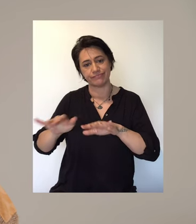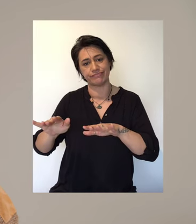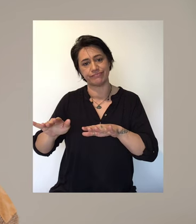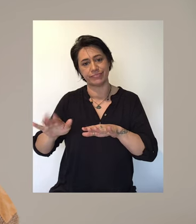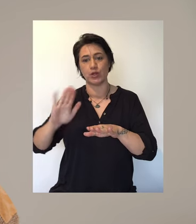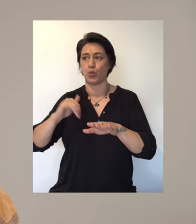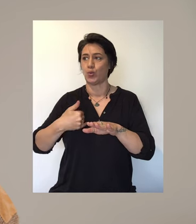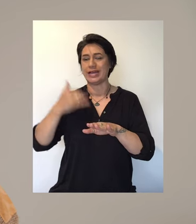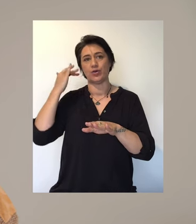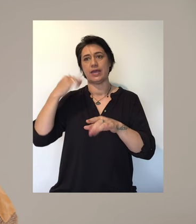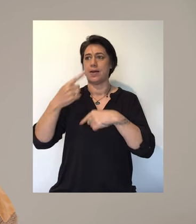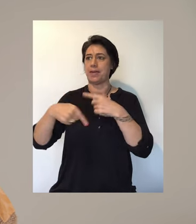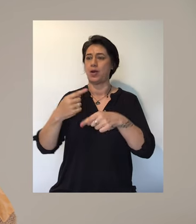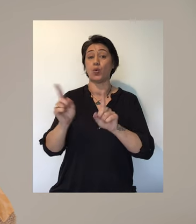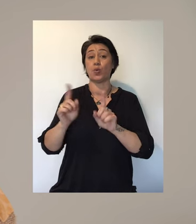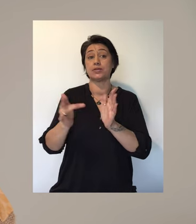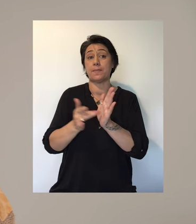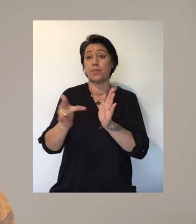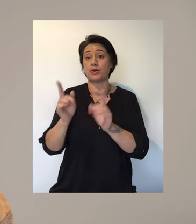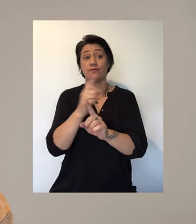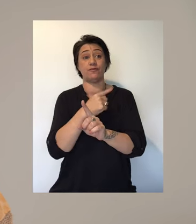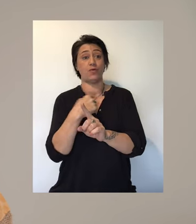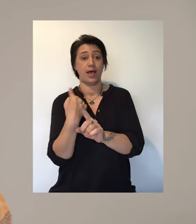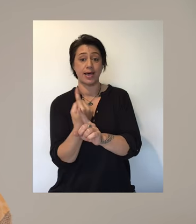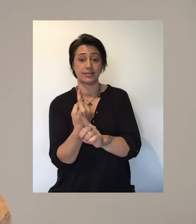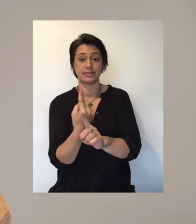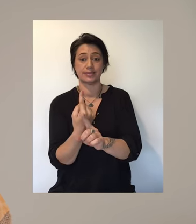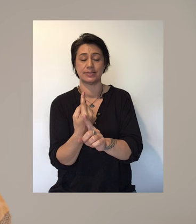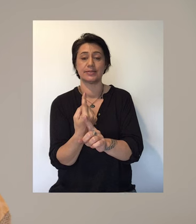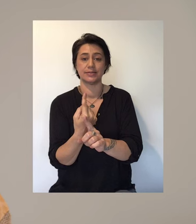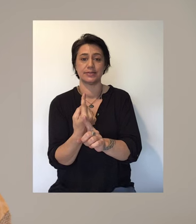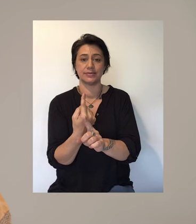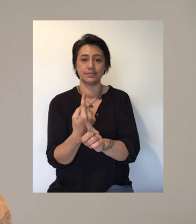And we now need to think about what is important for us.